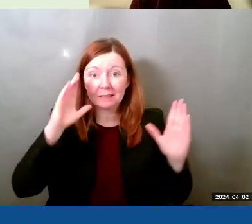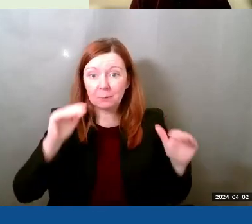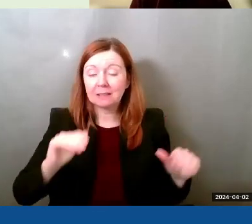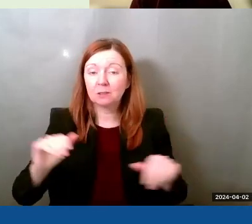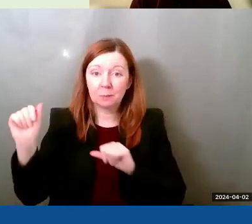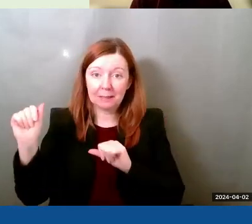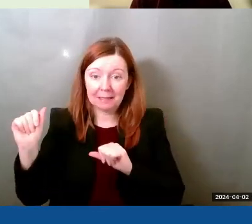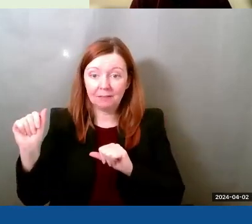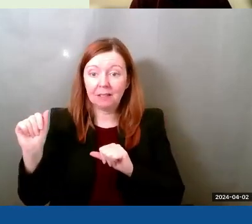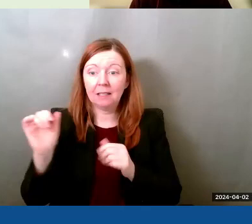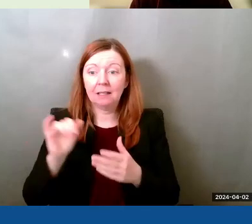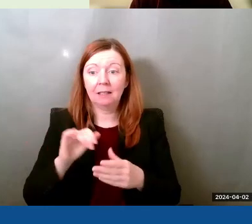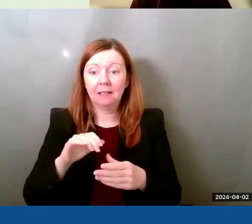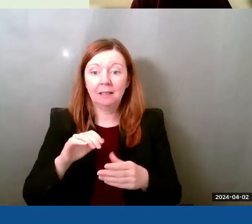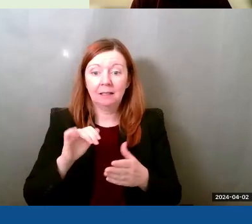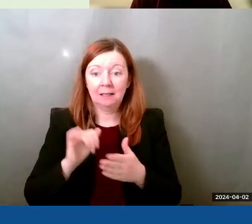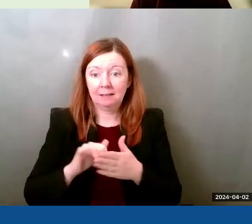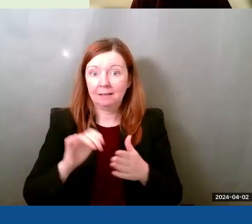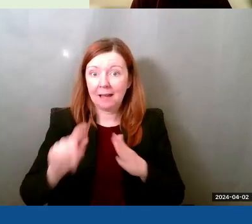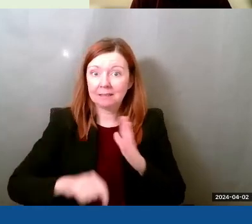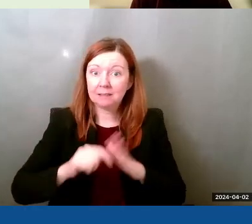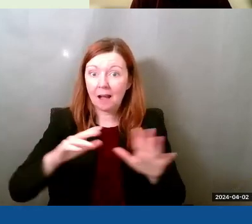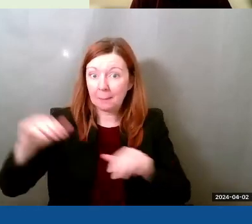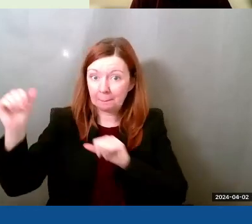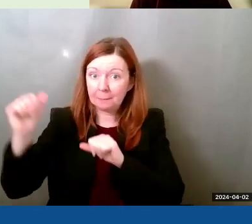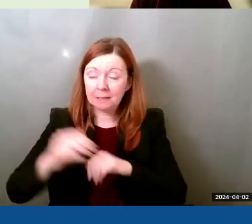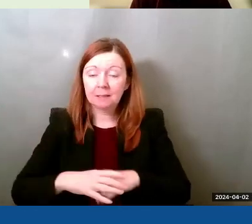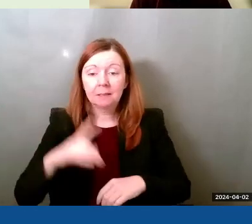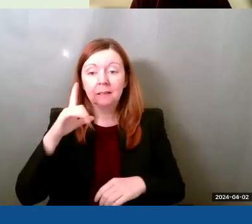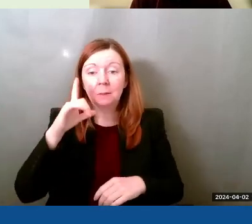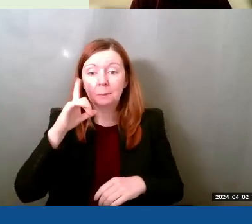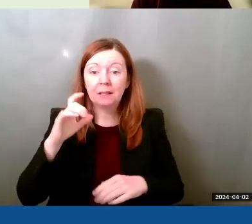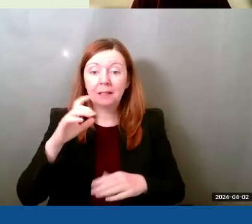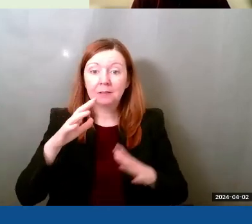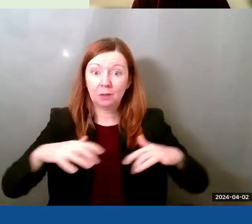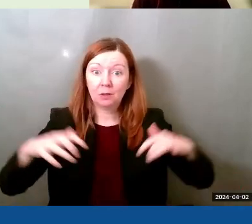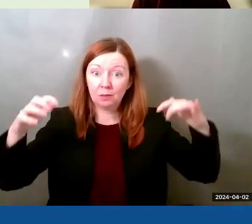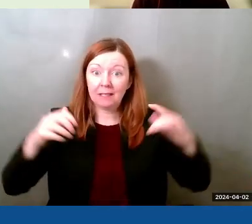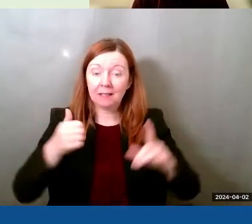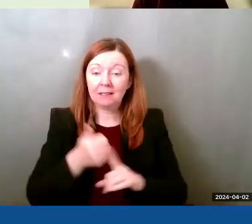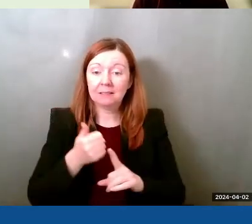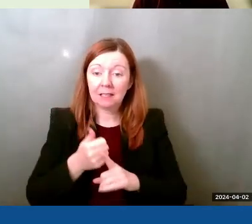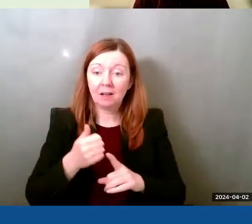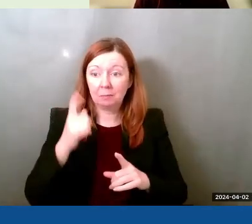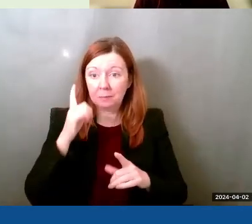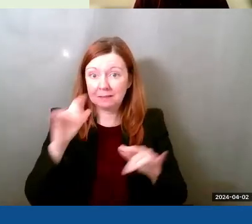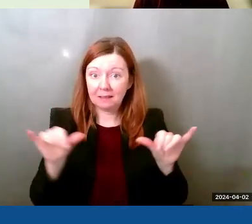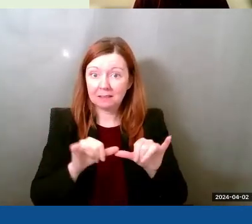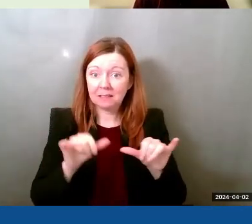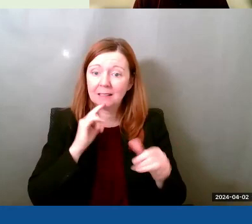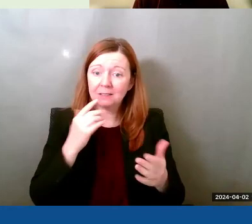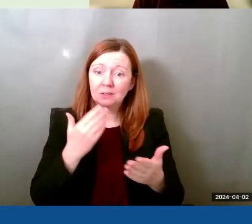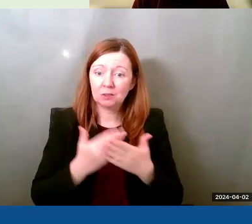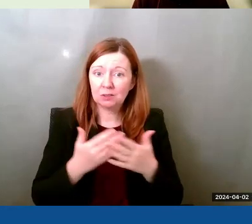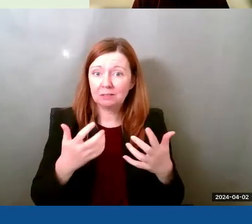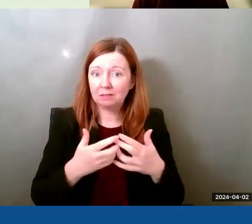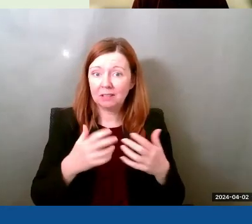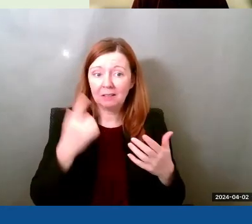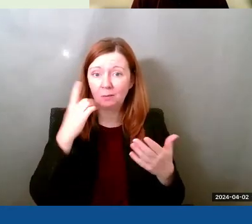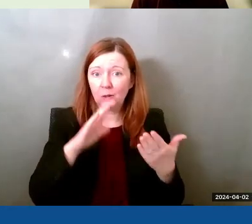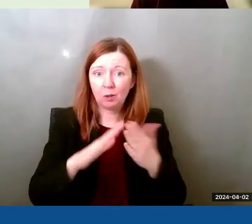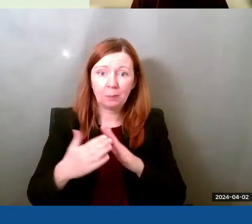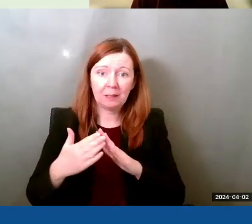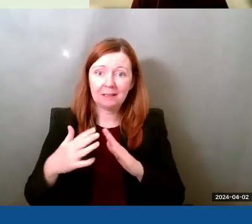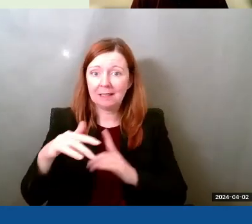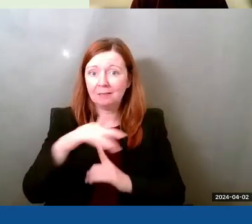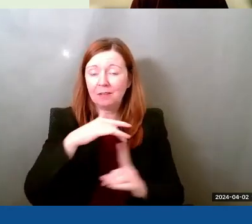leaving in that egress period, partly because the arena, given its size, is a good fit in an urban environment. I think it's